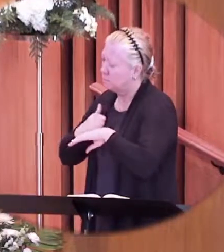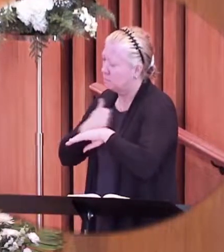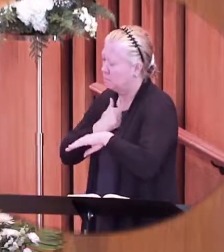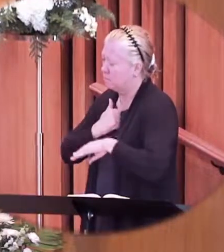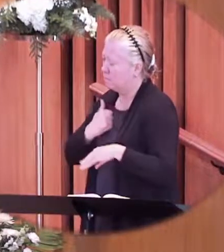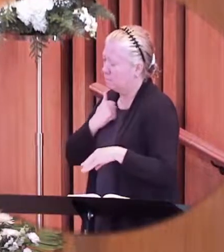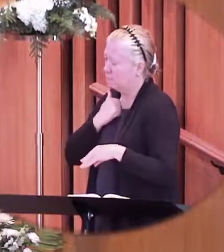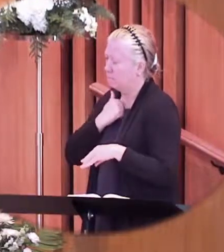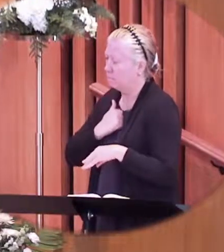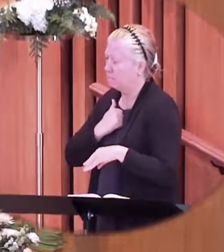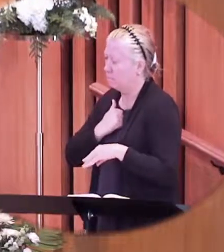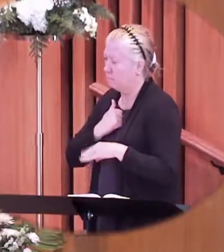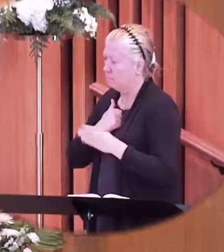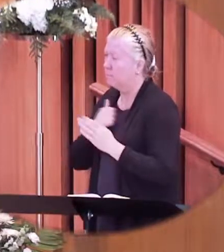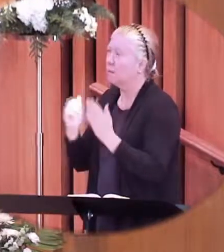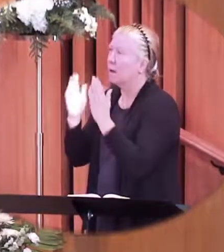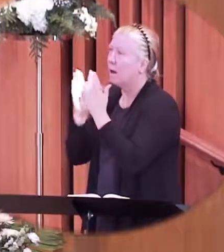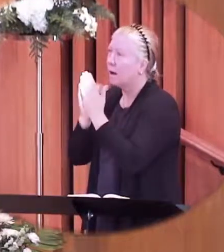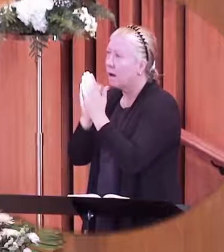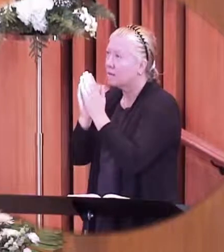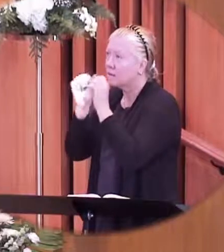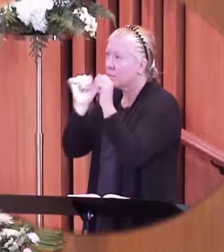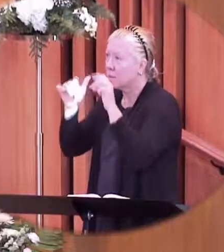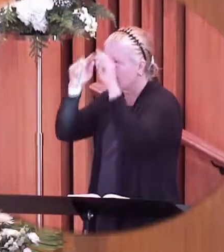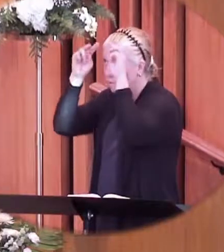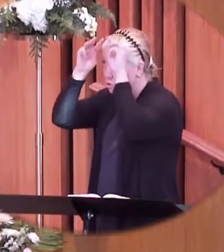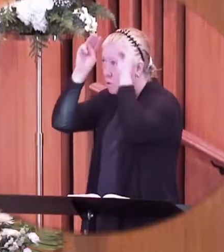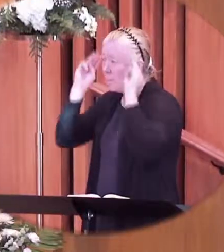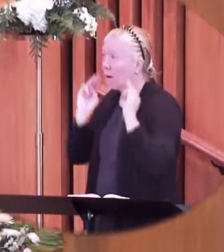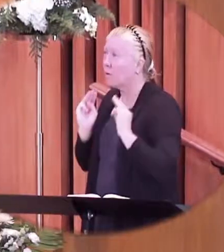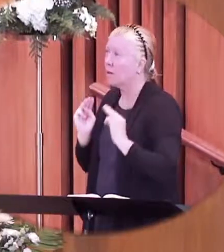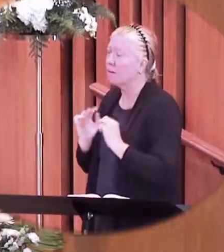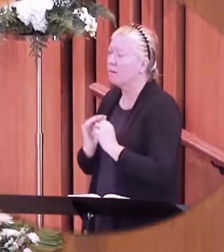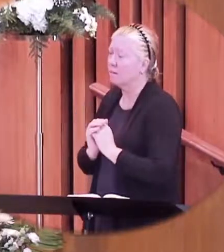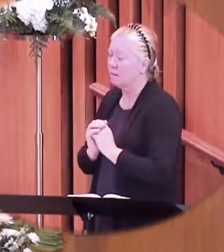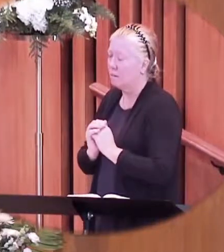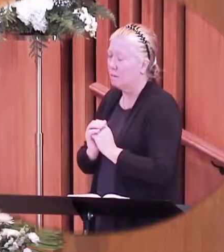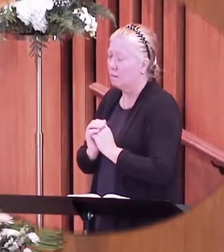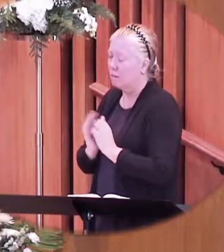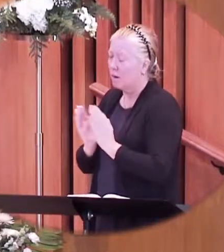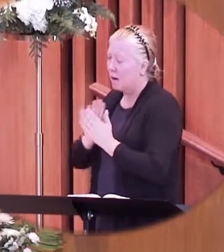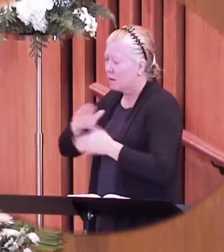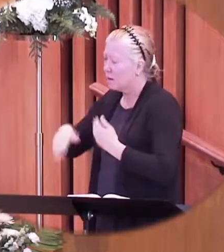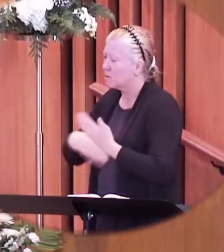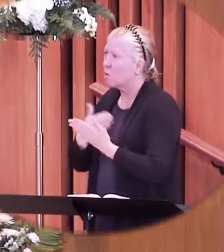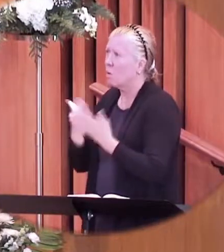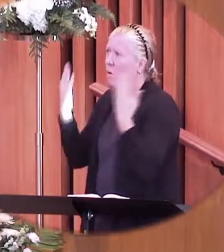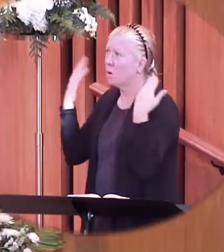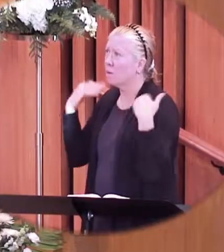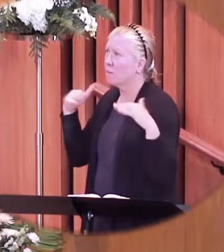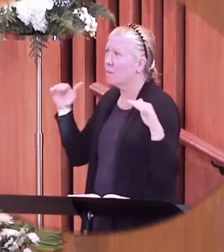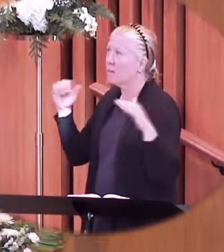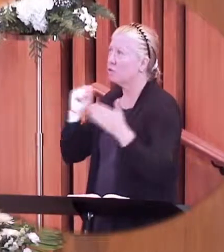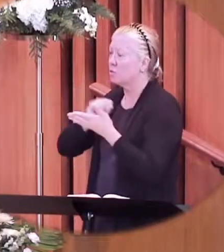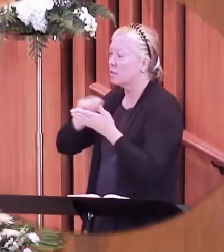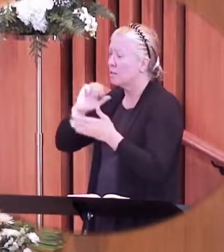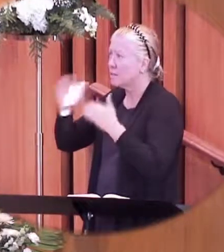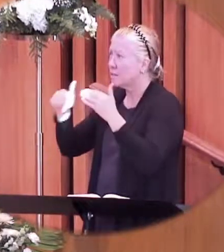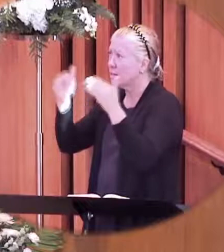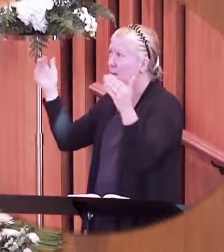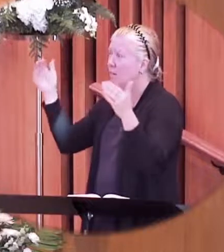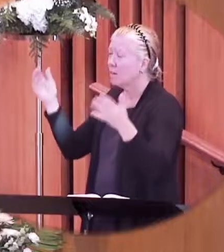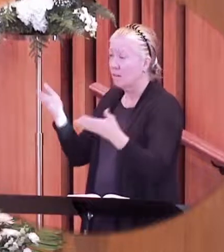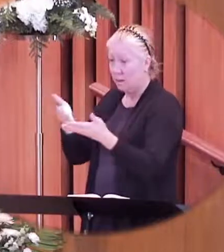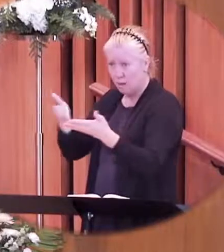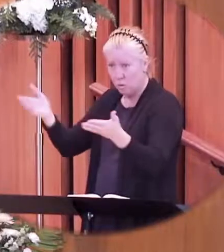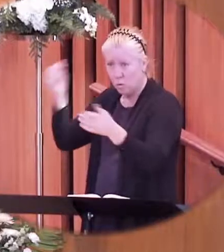Through my most grievous fault. Therefore I ask, Blessed Mary, Ever Virgin, all the angels and saints, and to